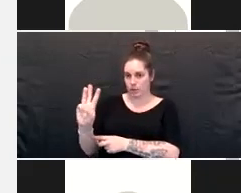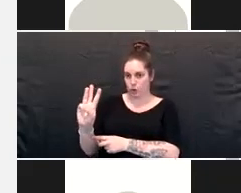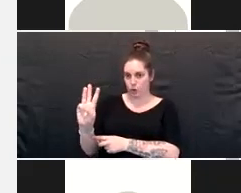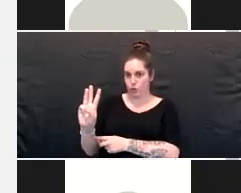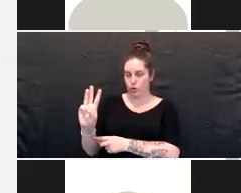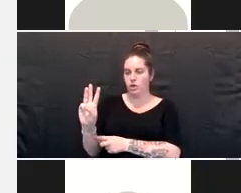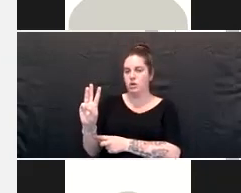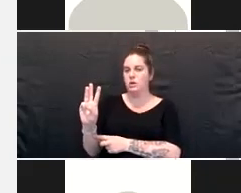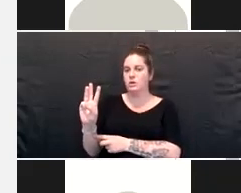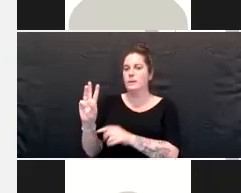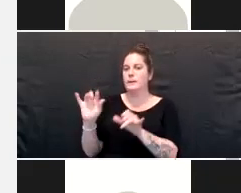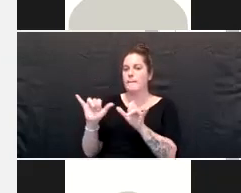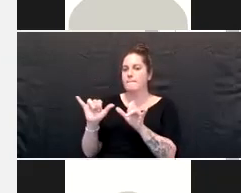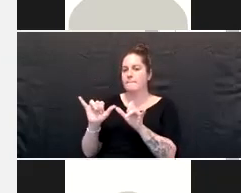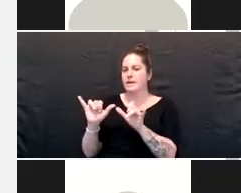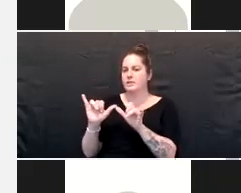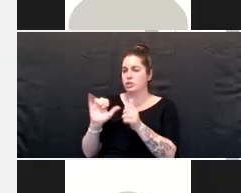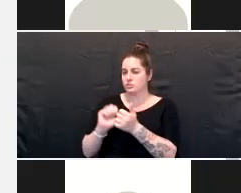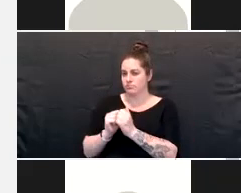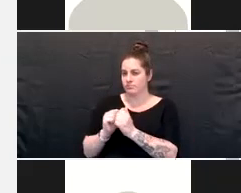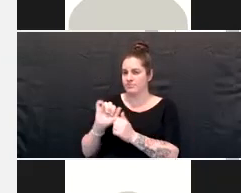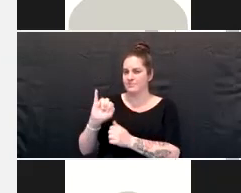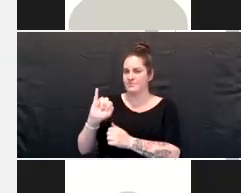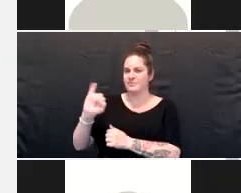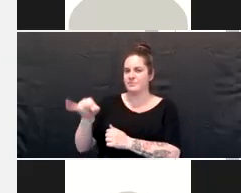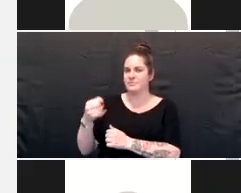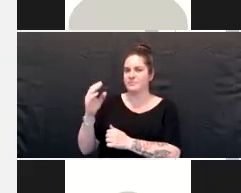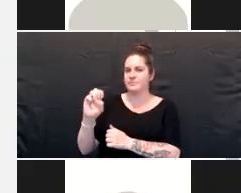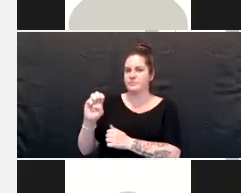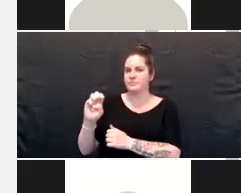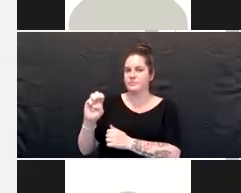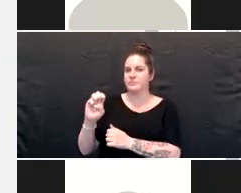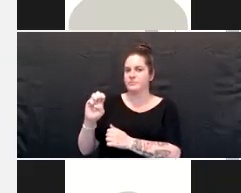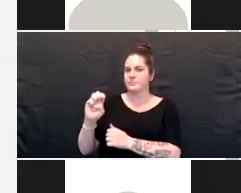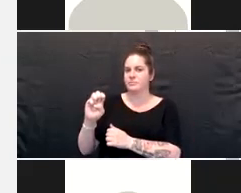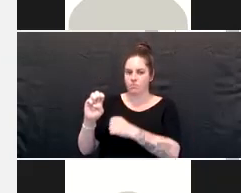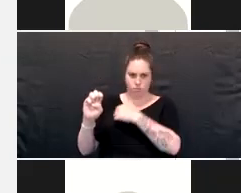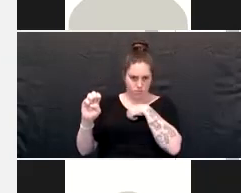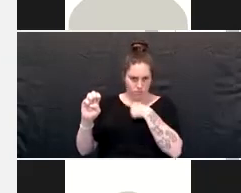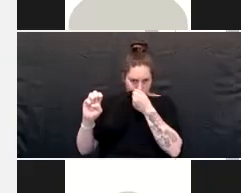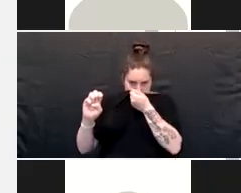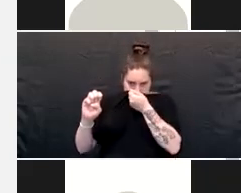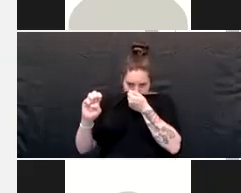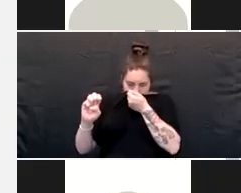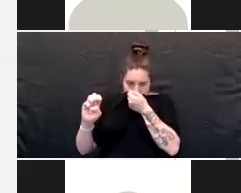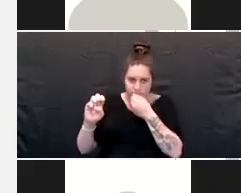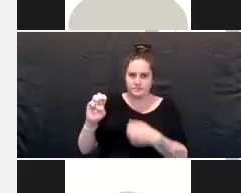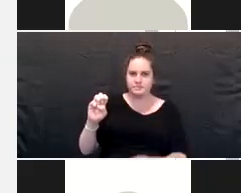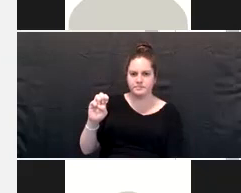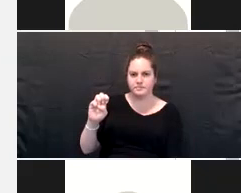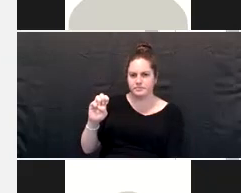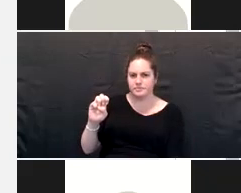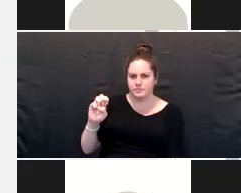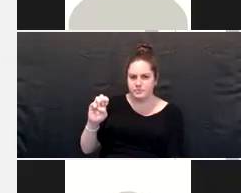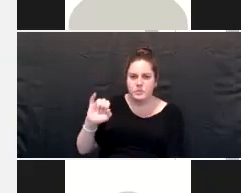is measured in joules. So here we have a new property, work, and